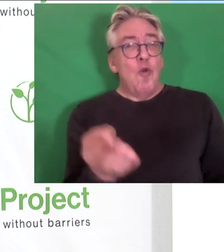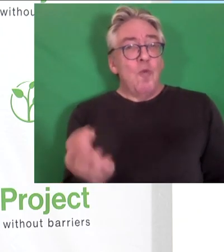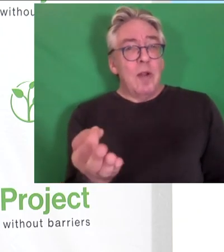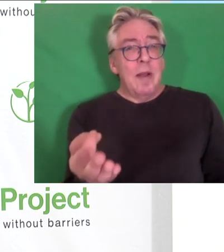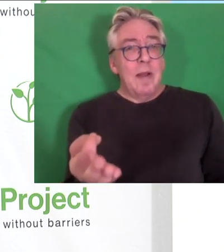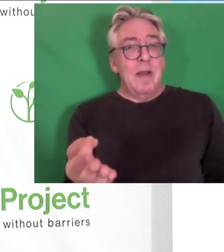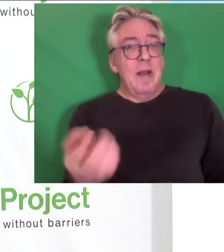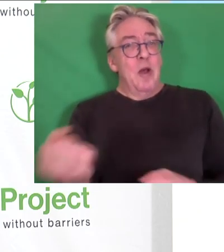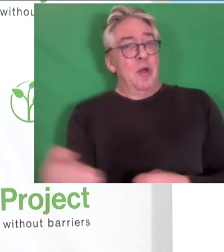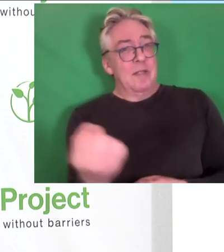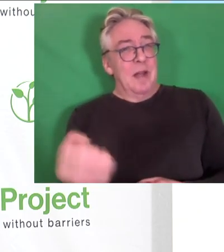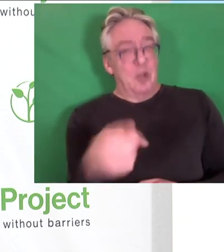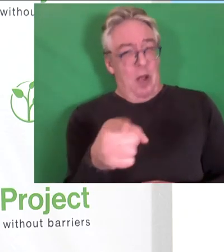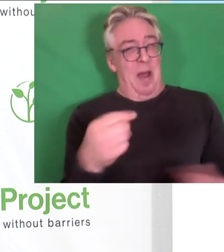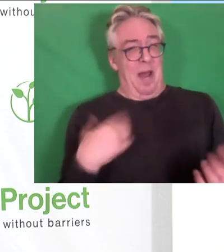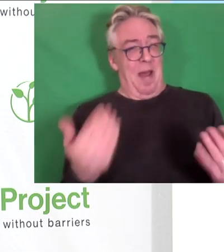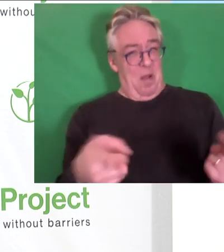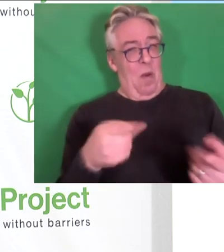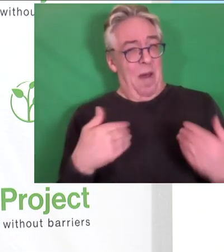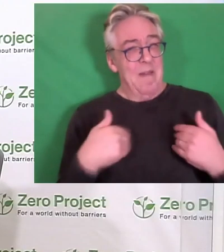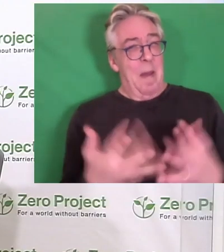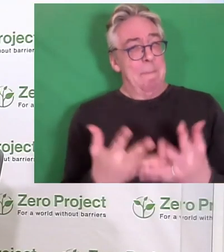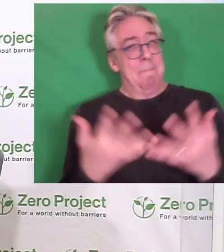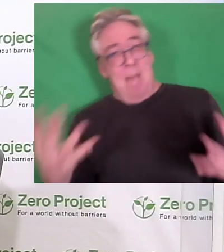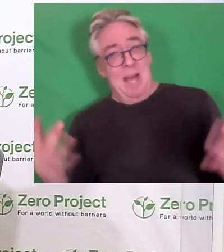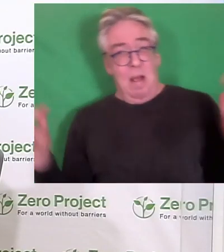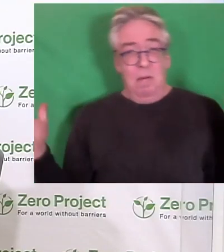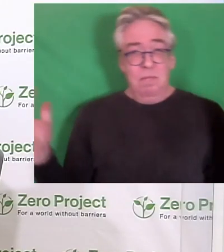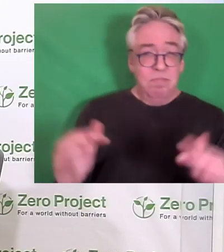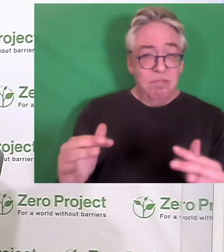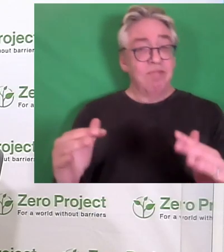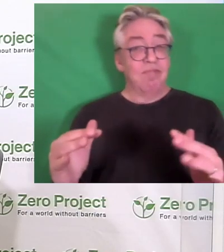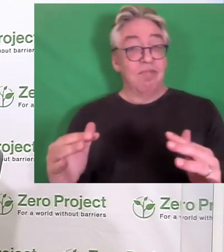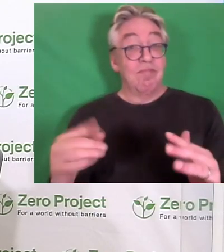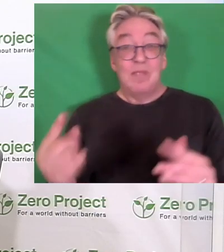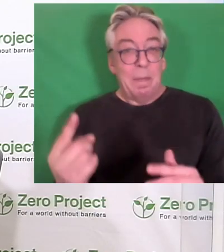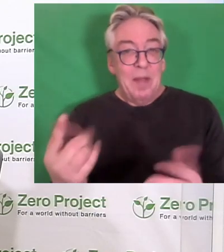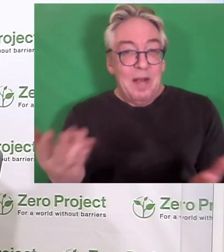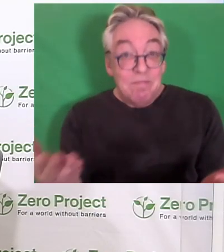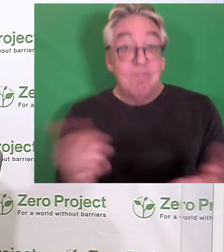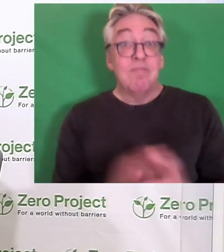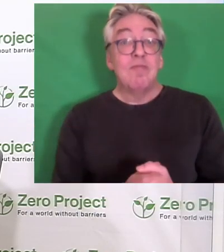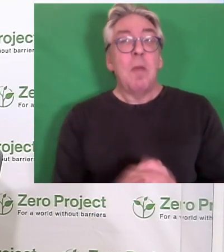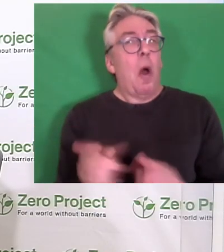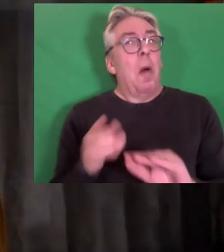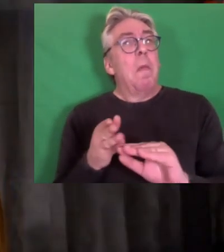You are young. We are going to retire soon, but you are, you know, what are the plans?